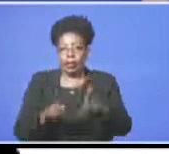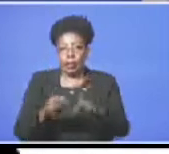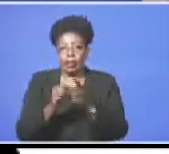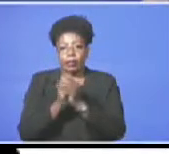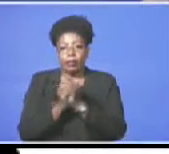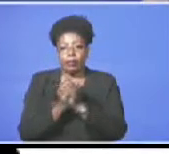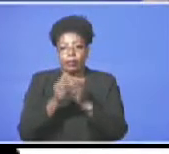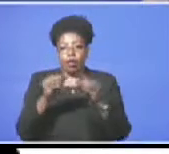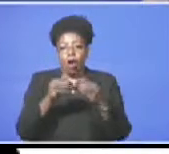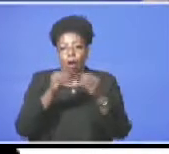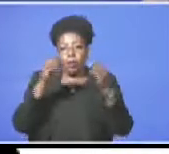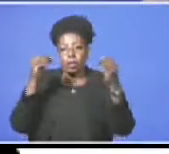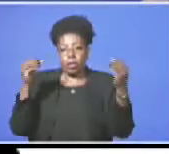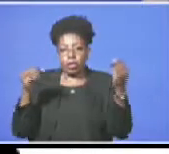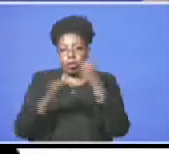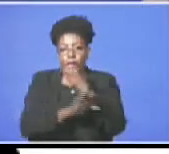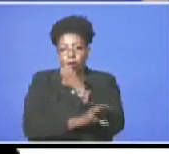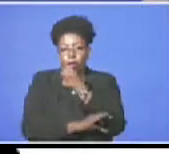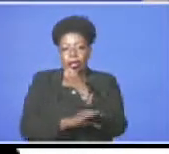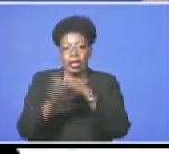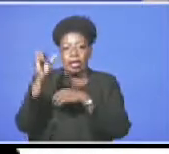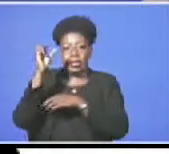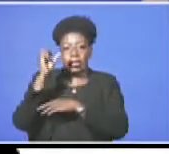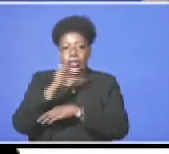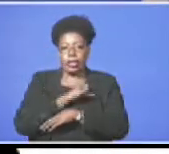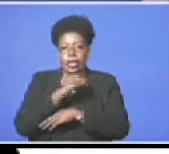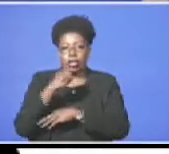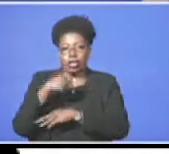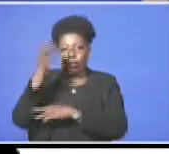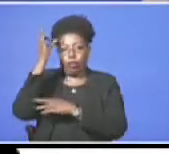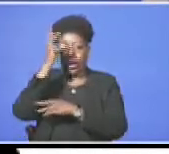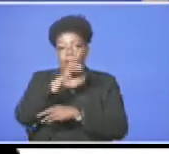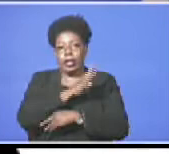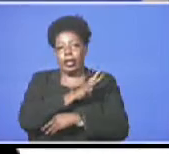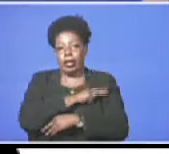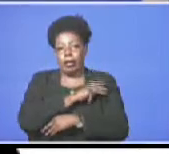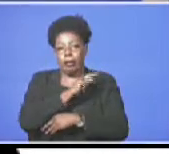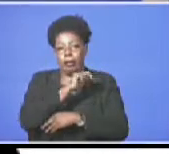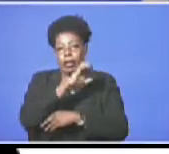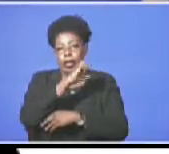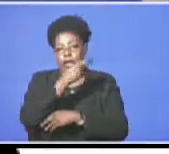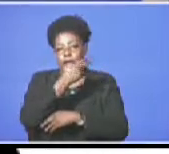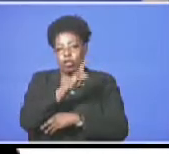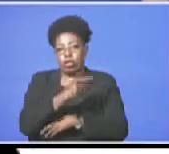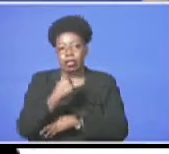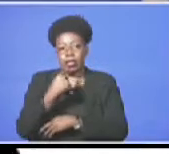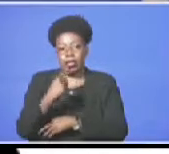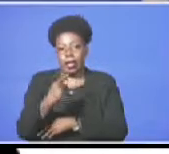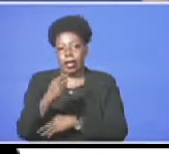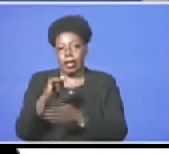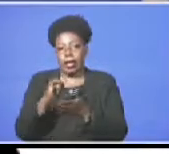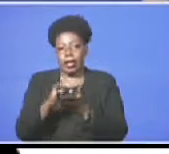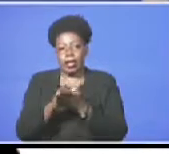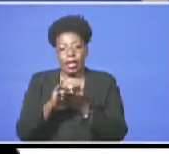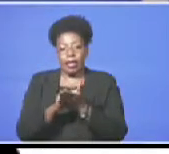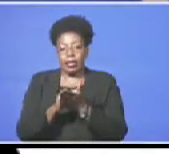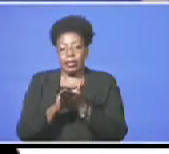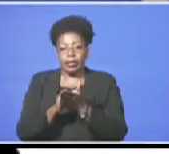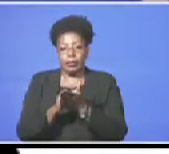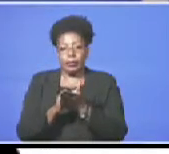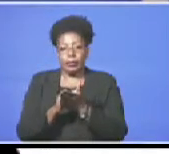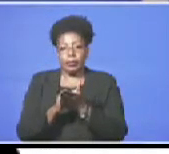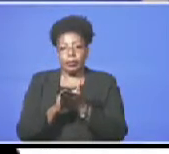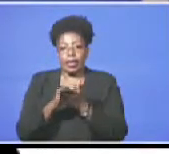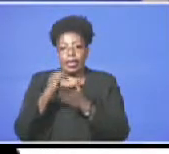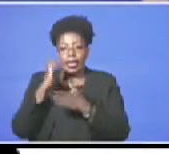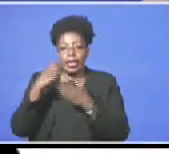Well, opposition foreign affairs spokesman, Senator the Honorable Fred Mitchell, issuing a statement that he is devastated and